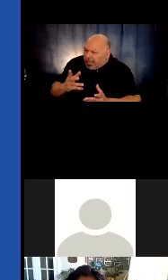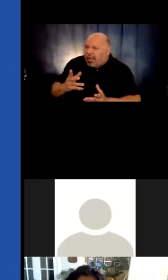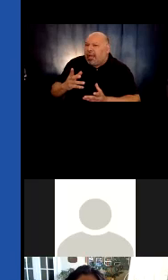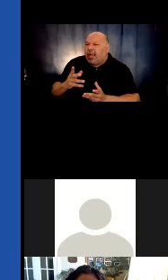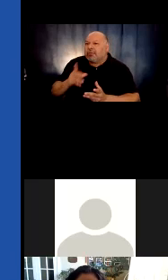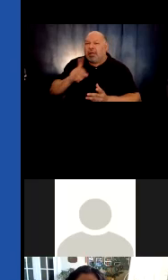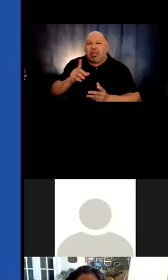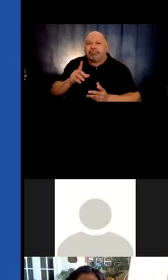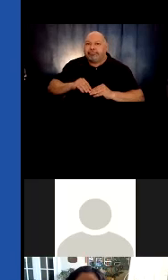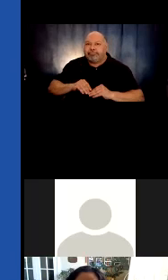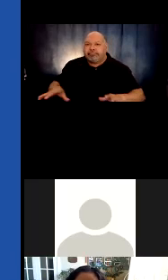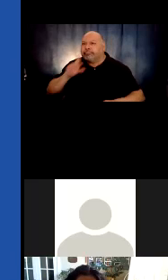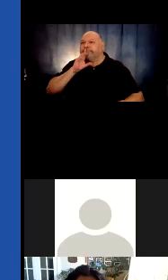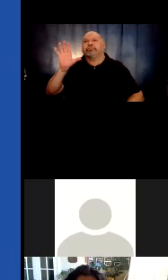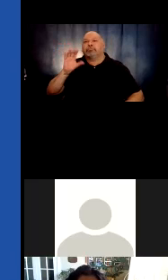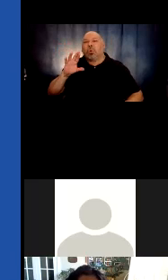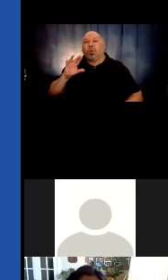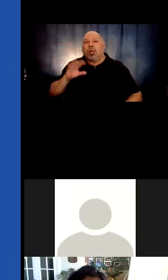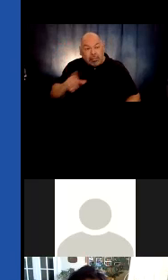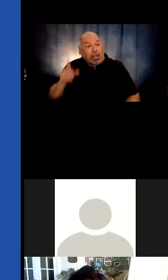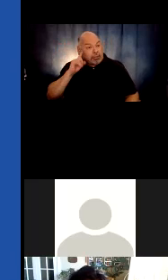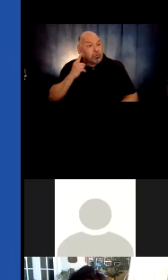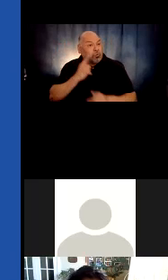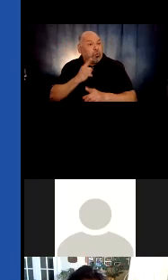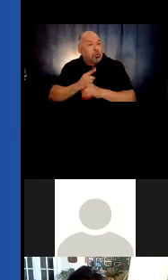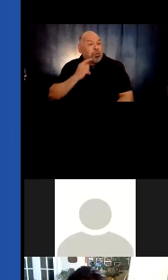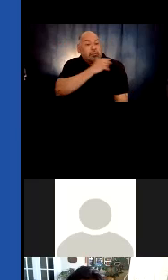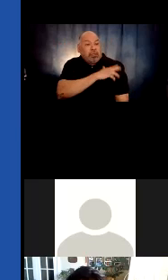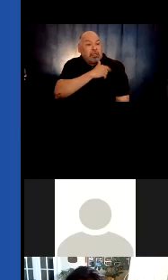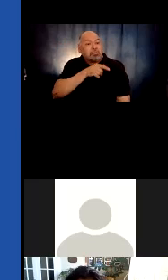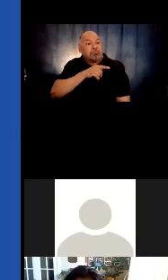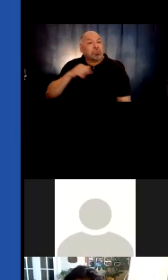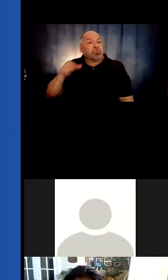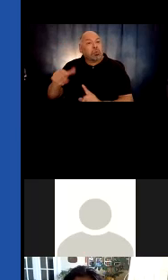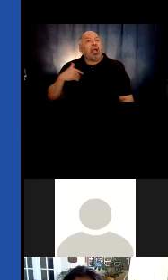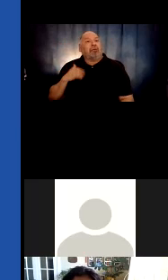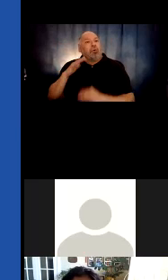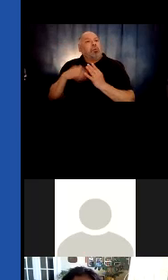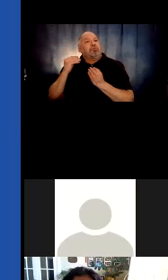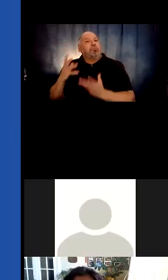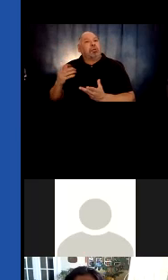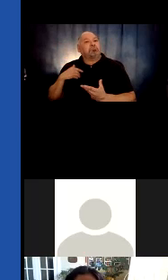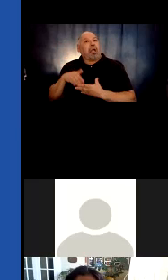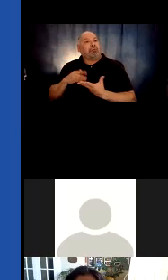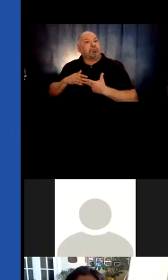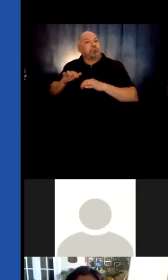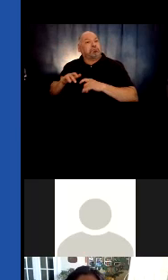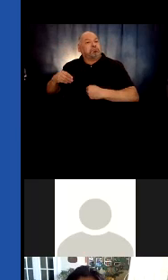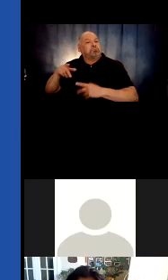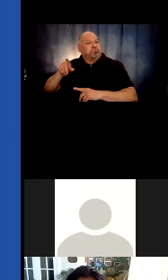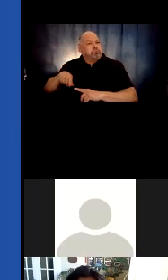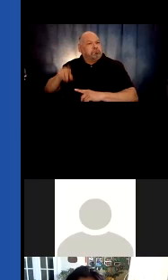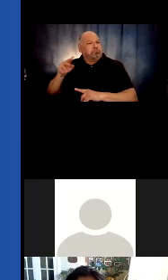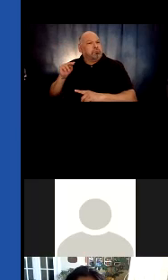one central place. Yeah, I think you're right that the hospitals do have the information likely in their clinical notes. I think